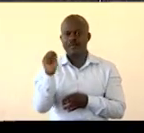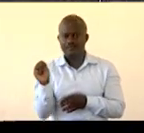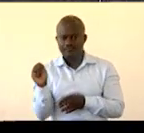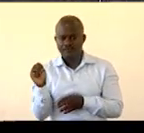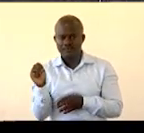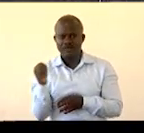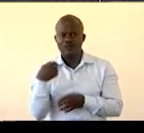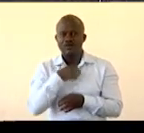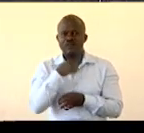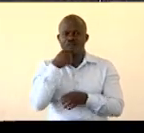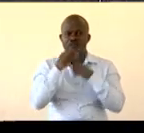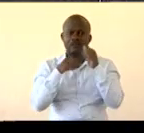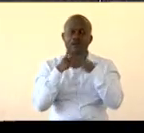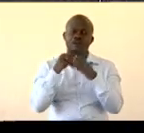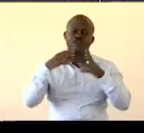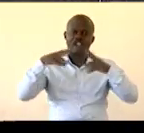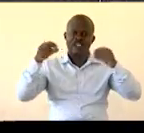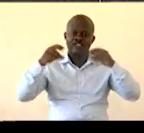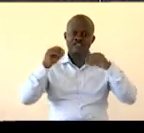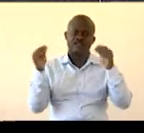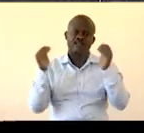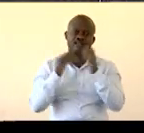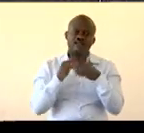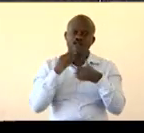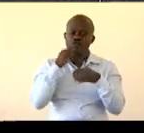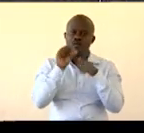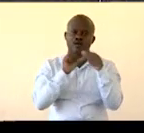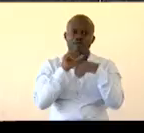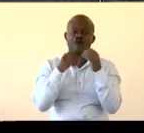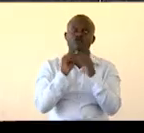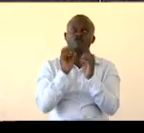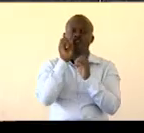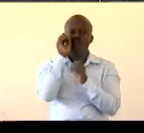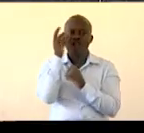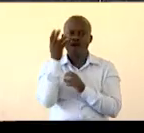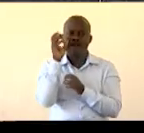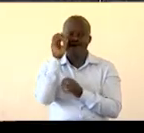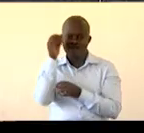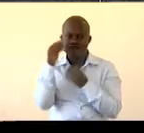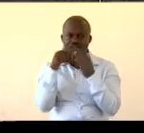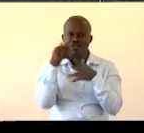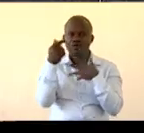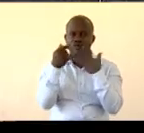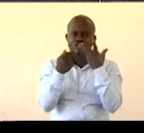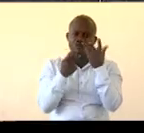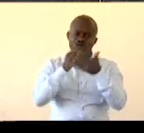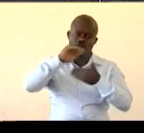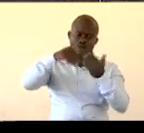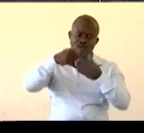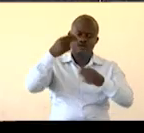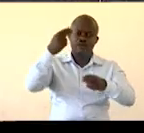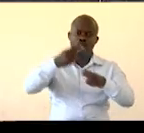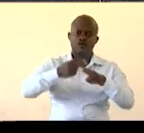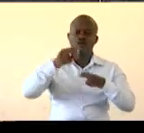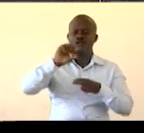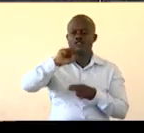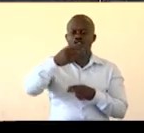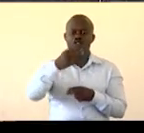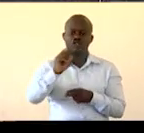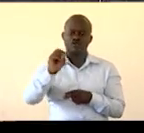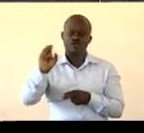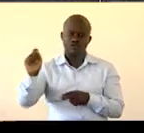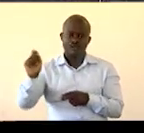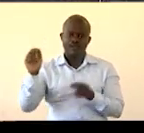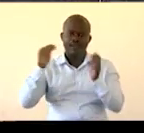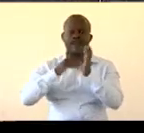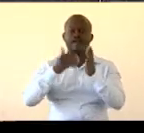talk about leaves, we also talk about flowers. Those parts make what we call shoot. And